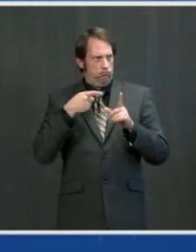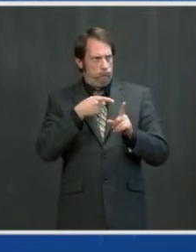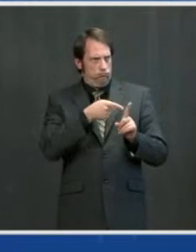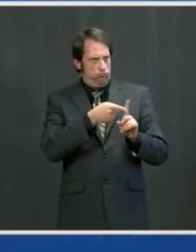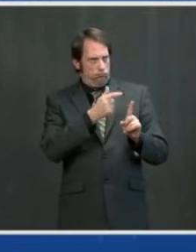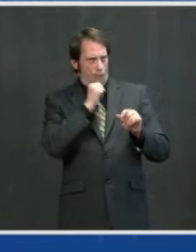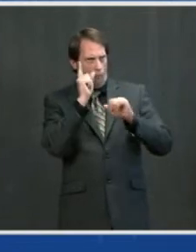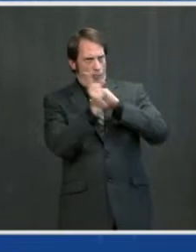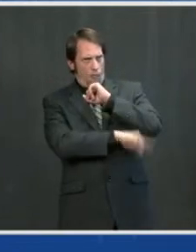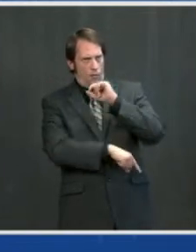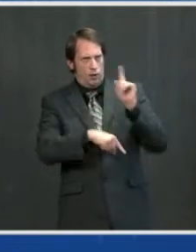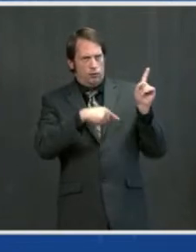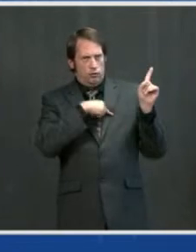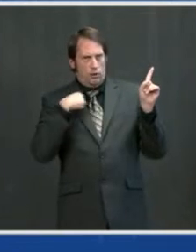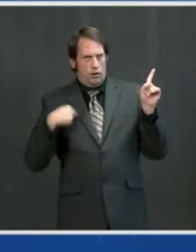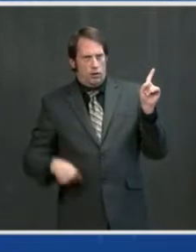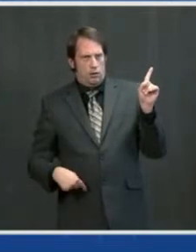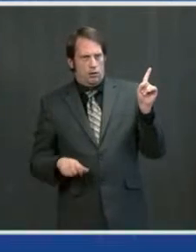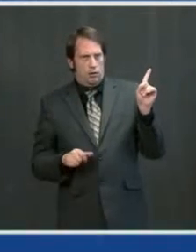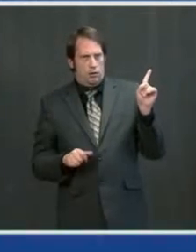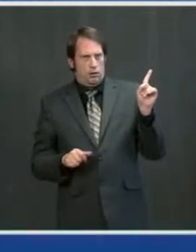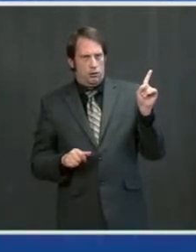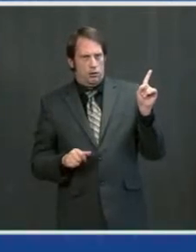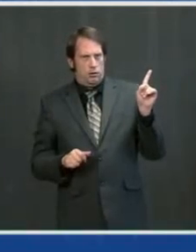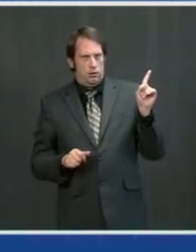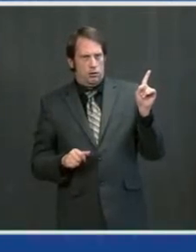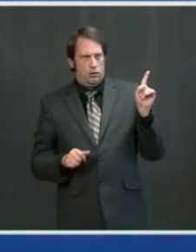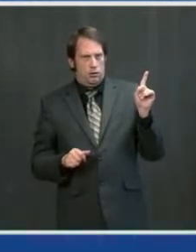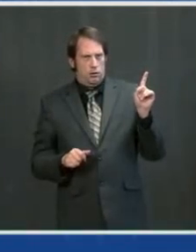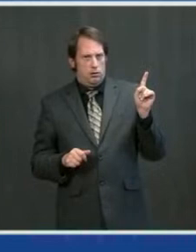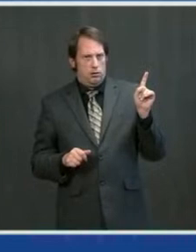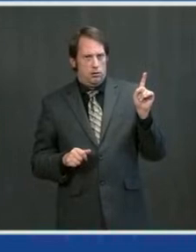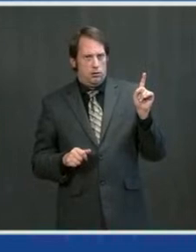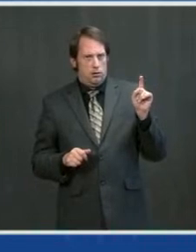gain President Biden's understanding towards such position?